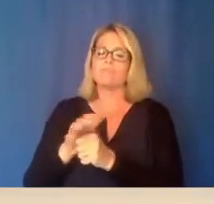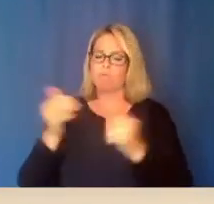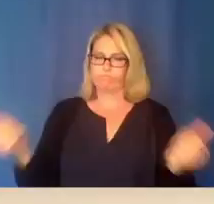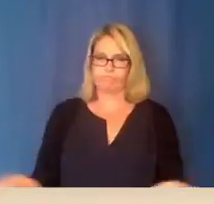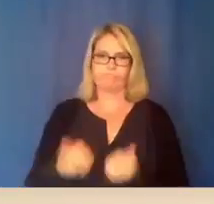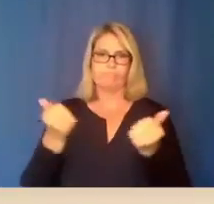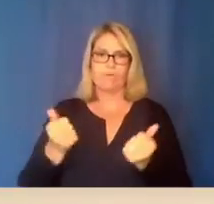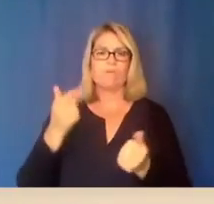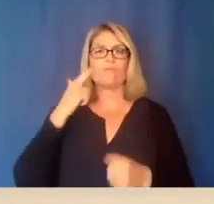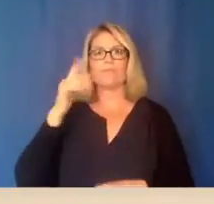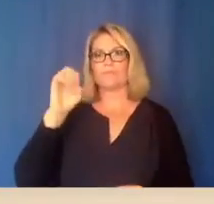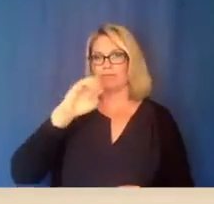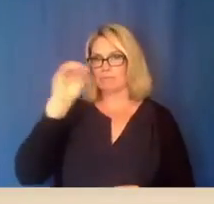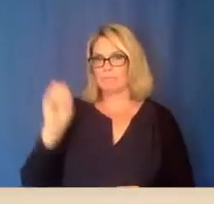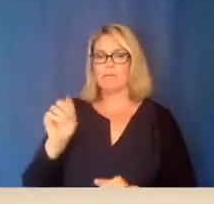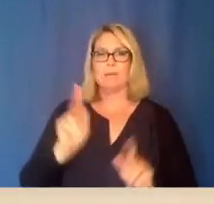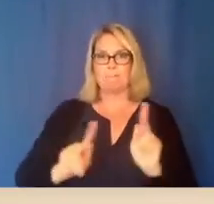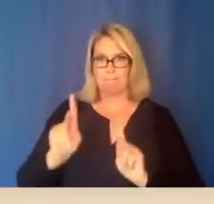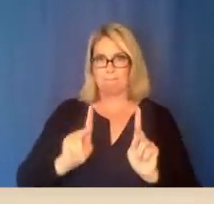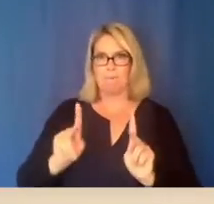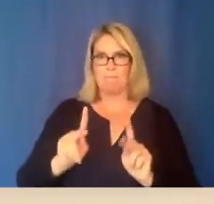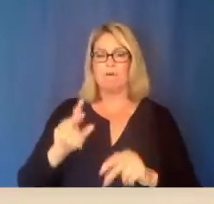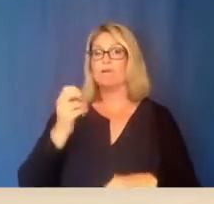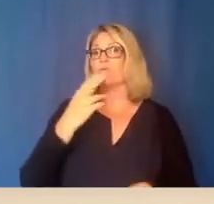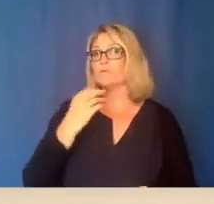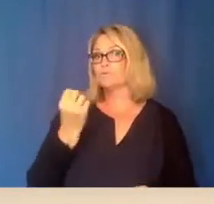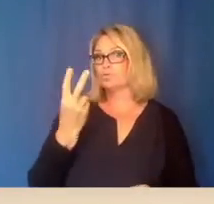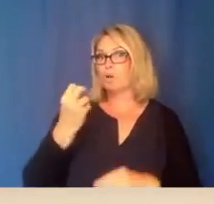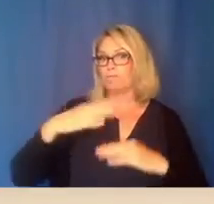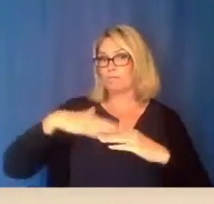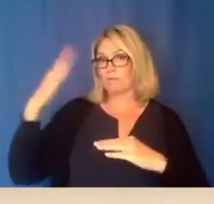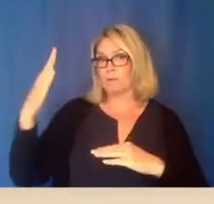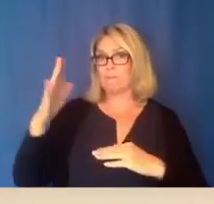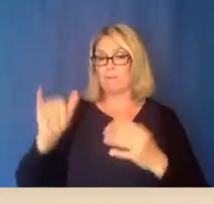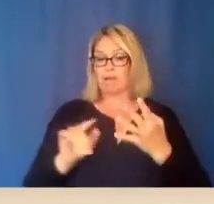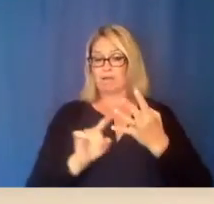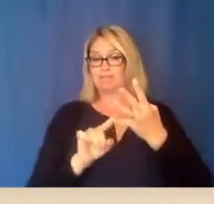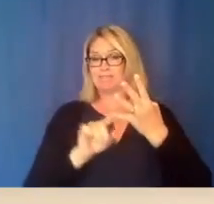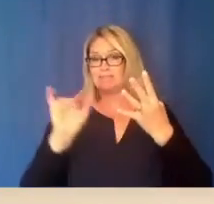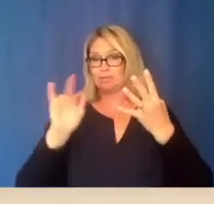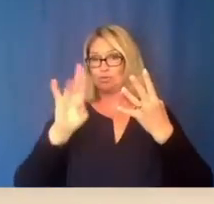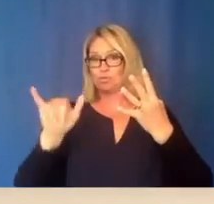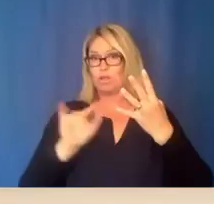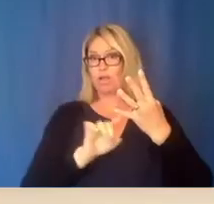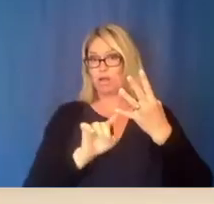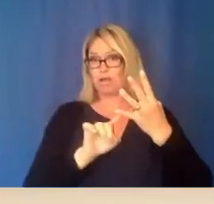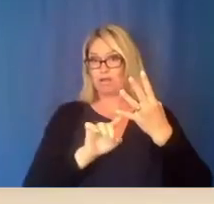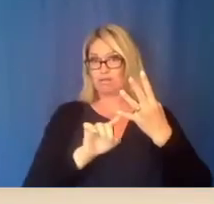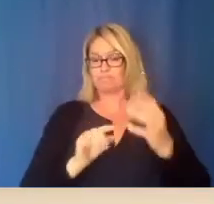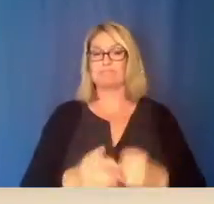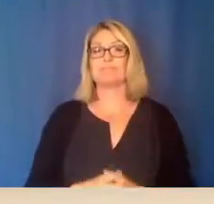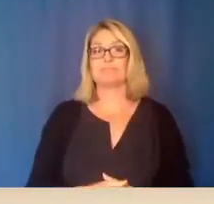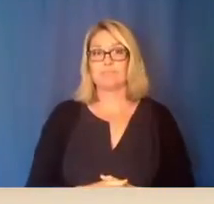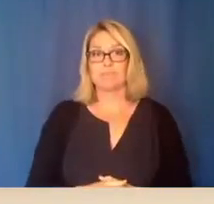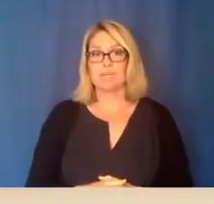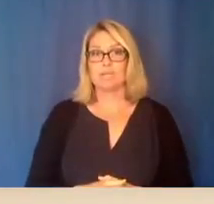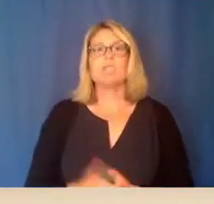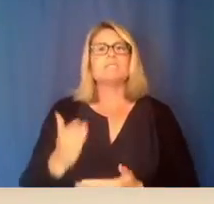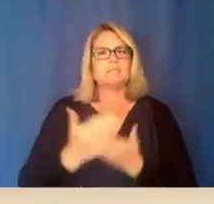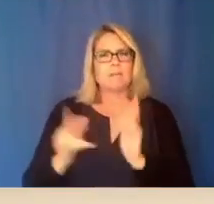of our population age 12 and up by the end of July. We do continue to get